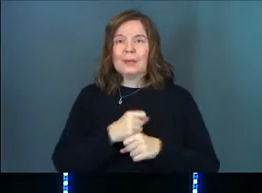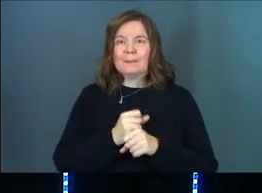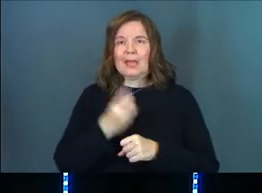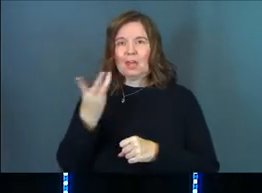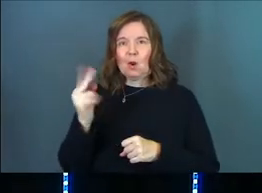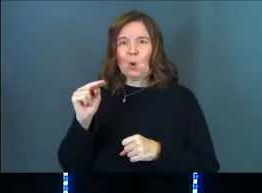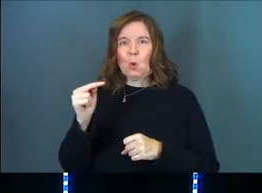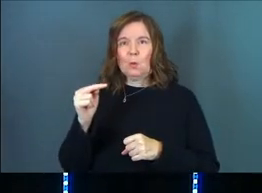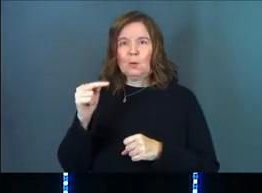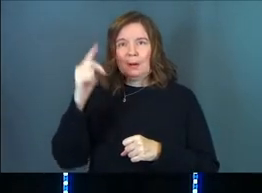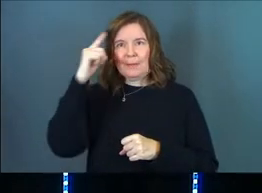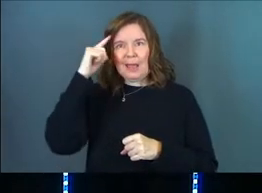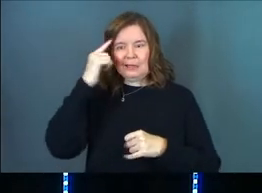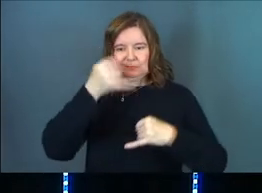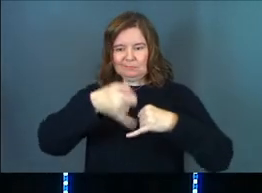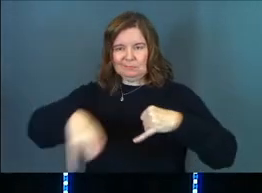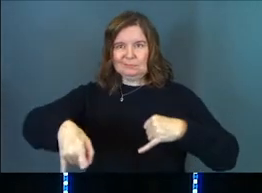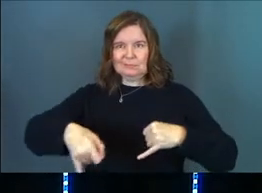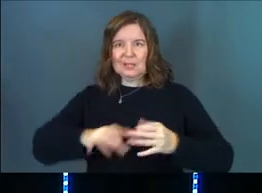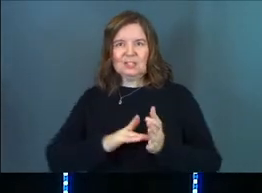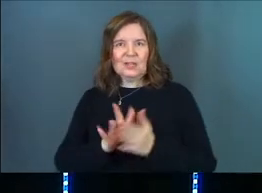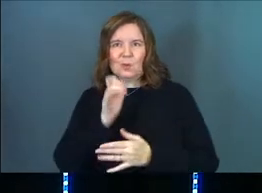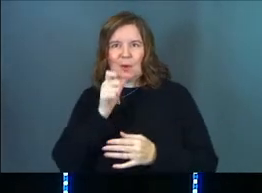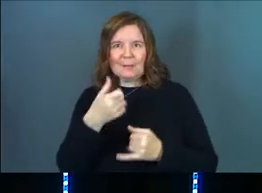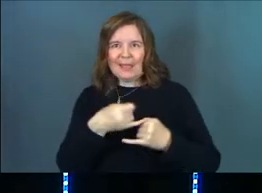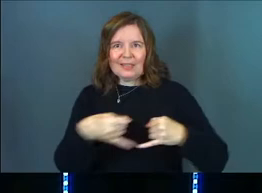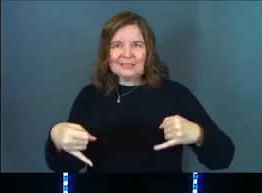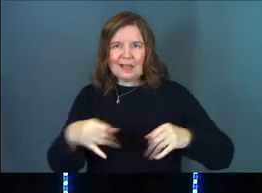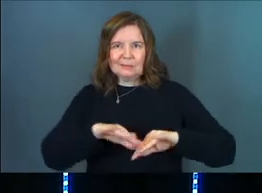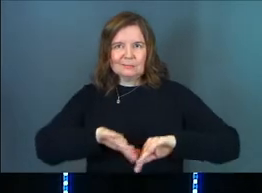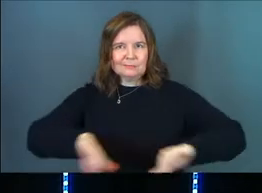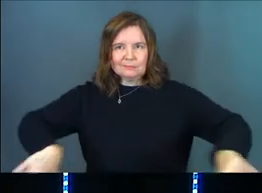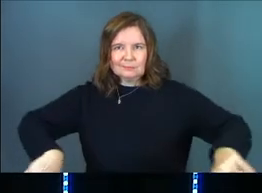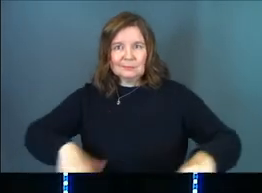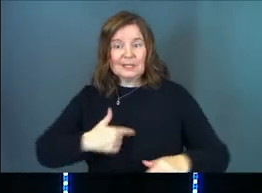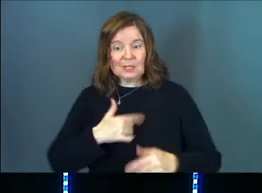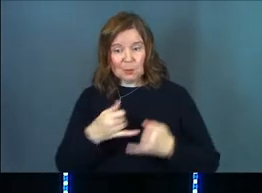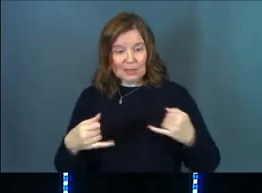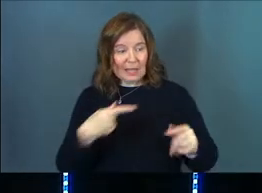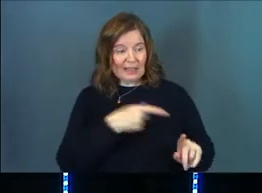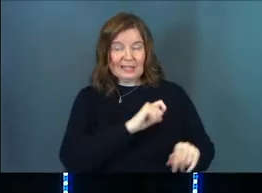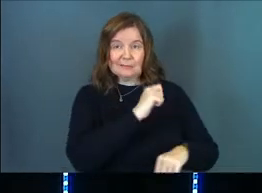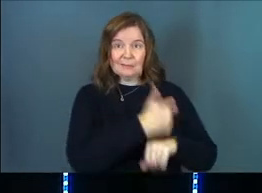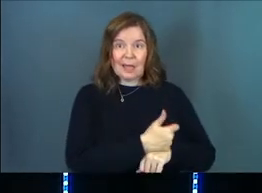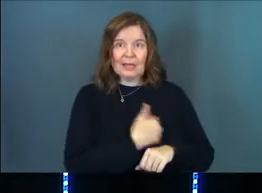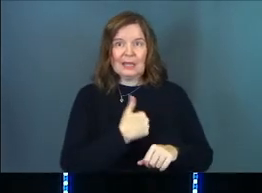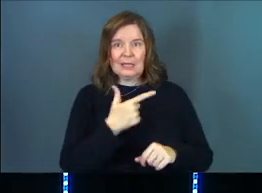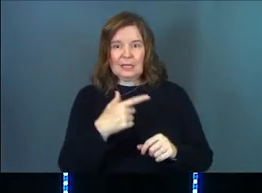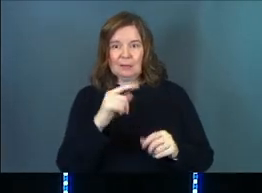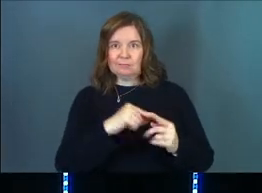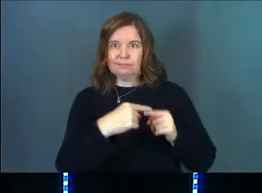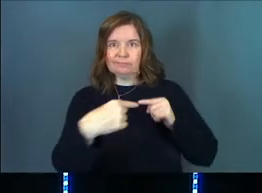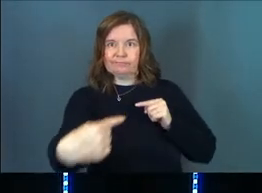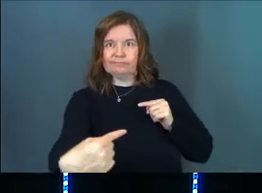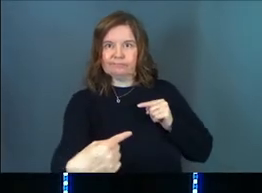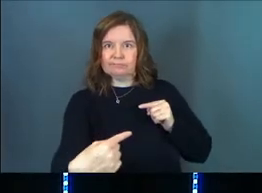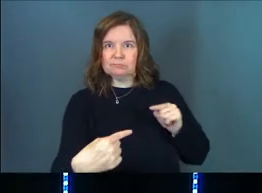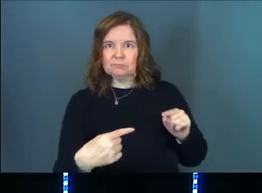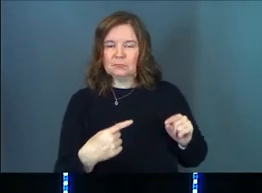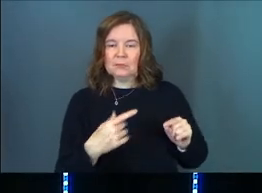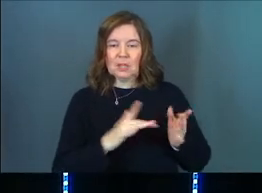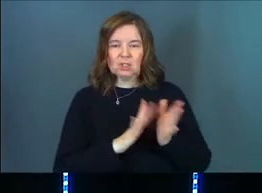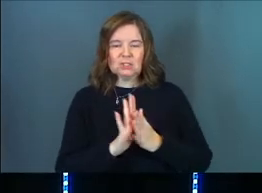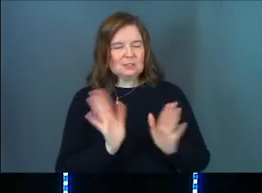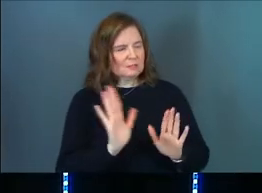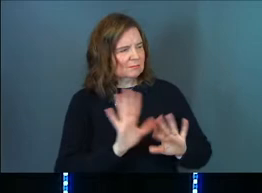make in our own minds. And Jesus wasn't making this line. This was a line that Peter made, and he put Malchus on the other side of it,